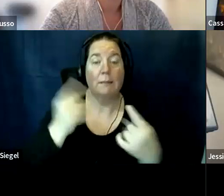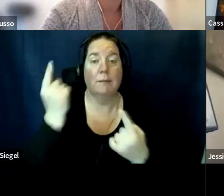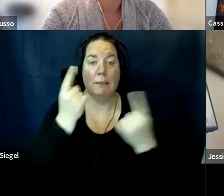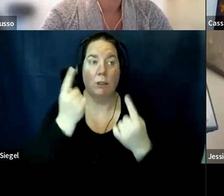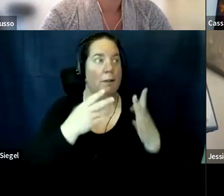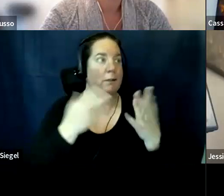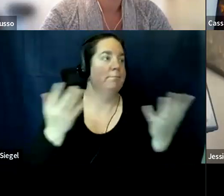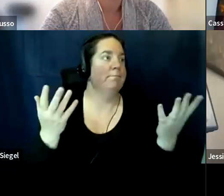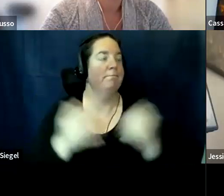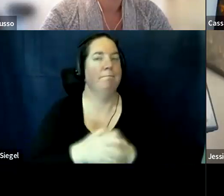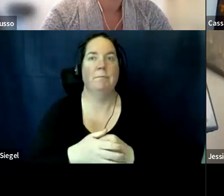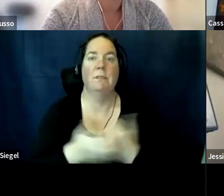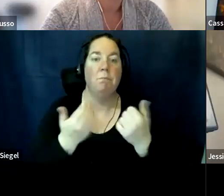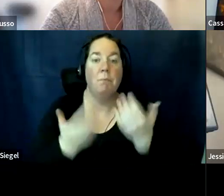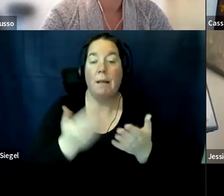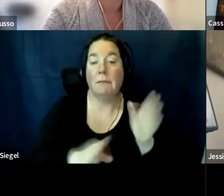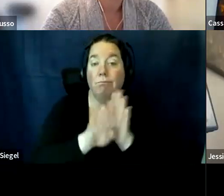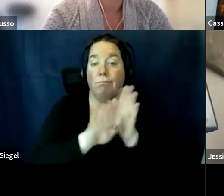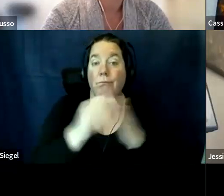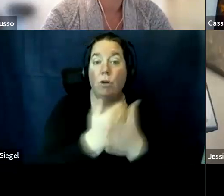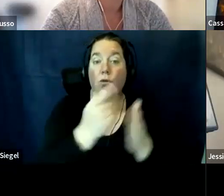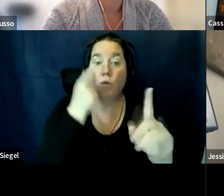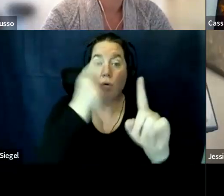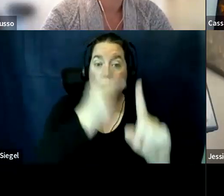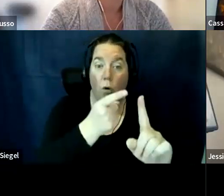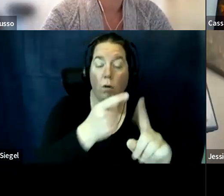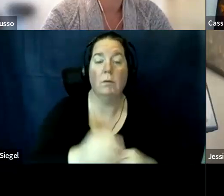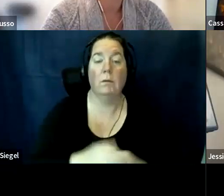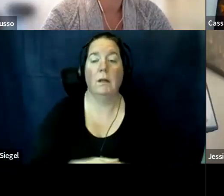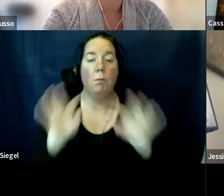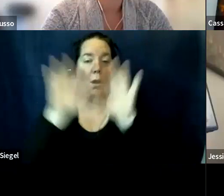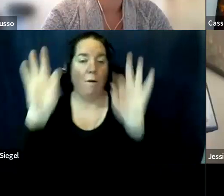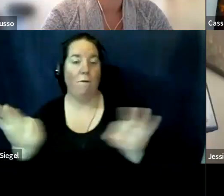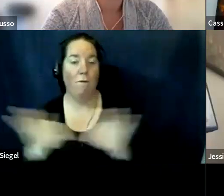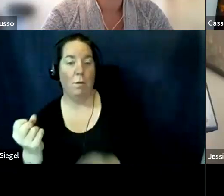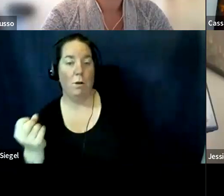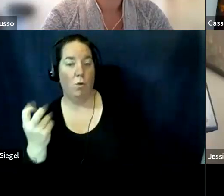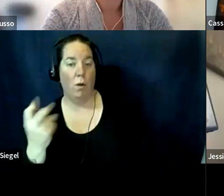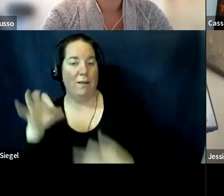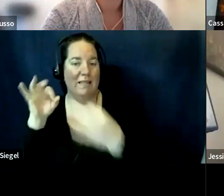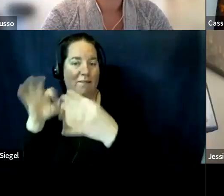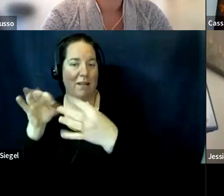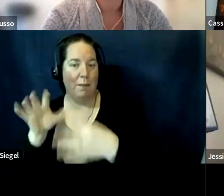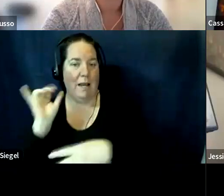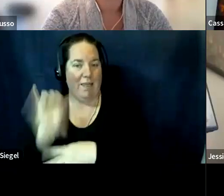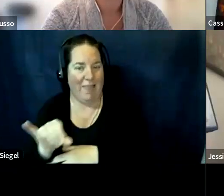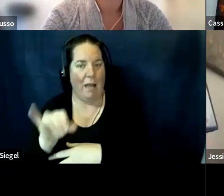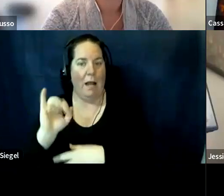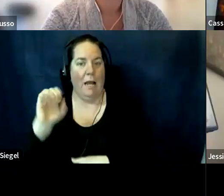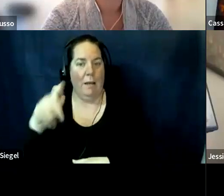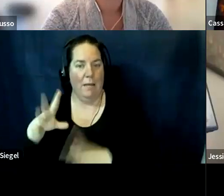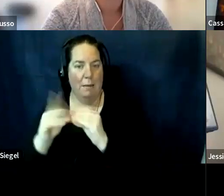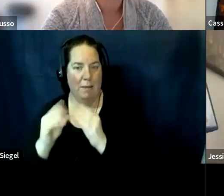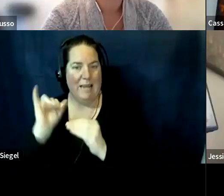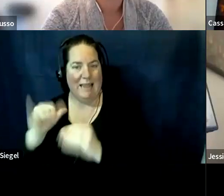developing, another goal related to parent feedback. But the Form 12 specifically is feedback on that IEP meeting, on that process